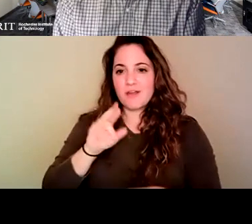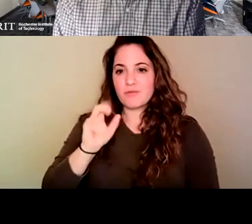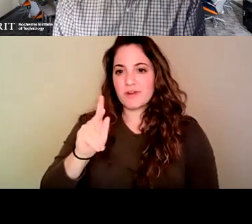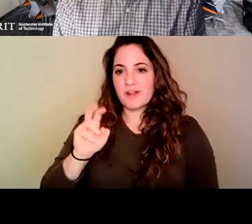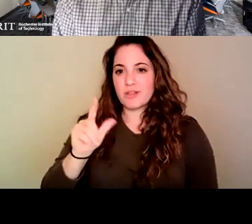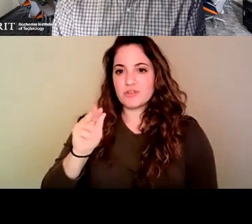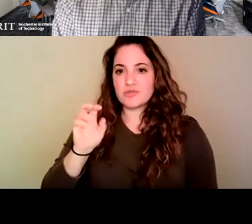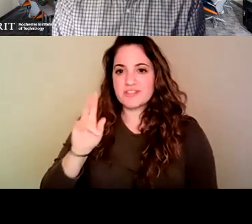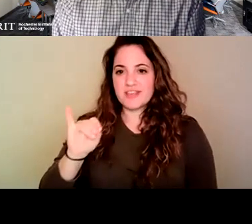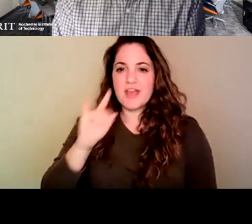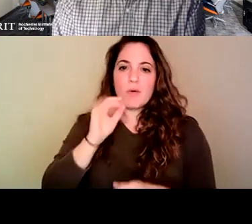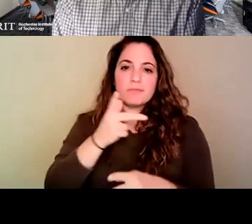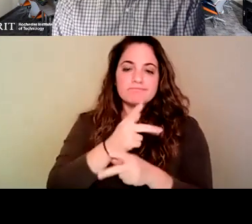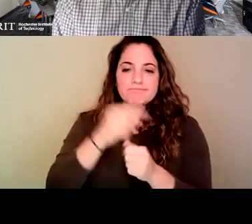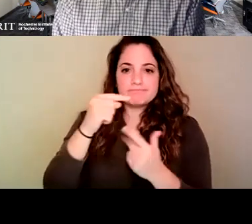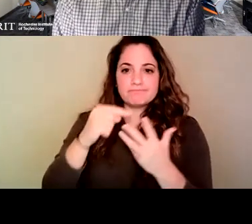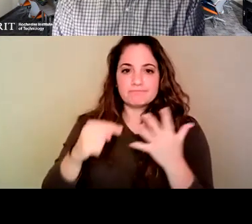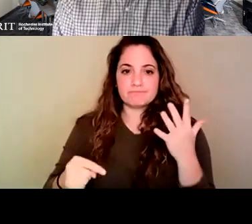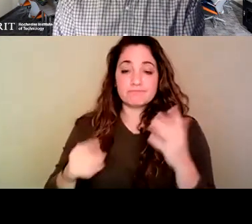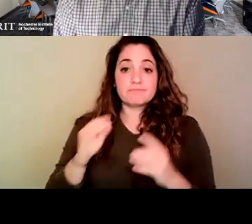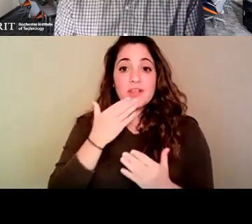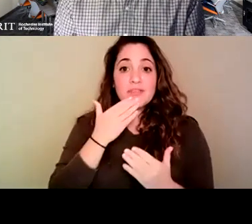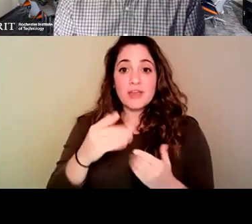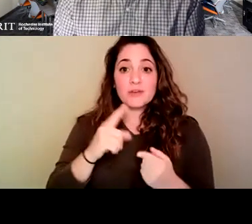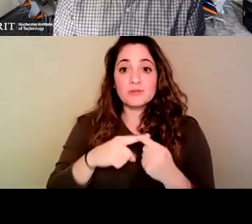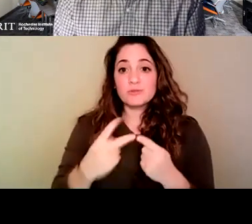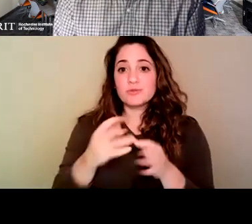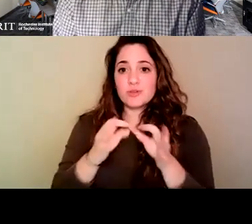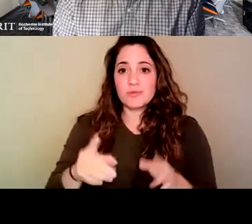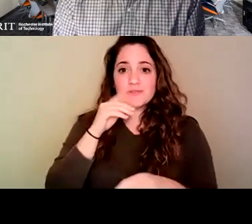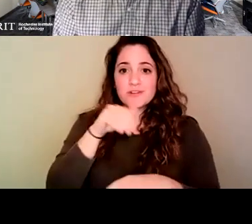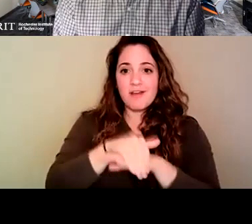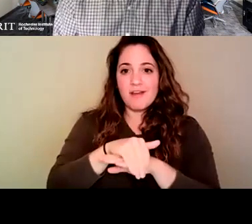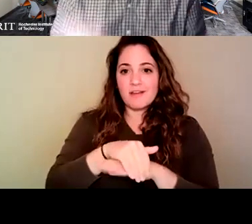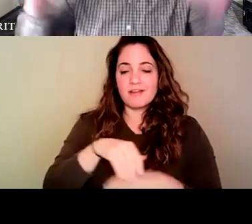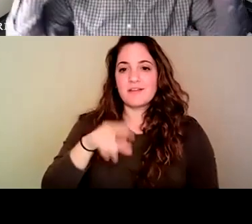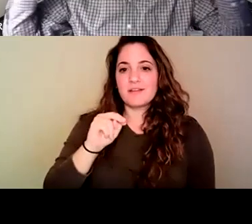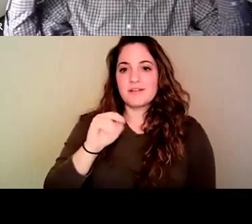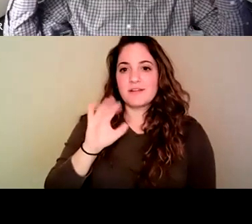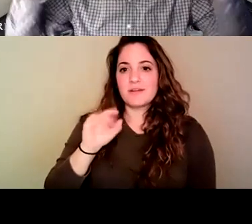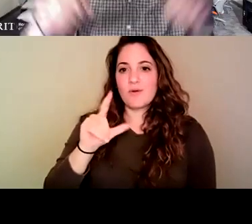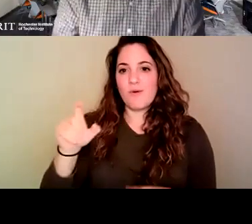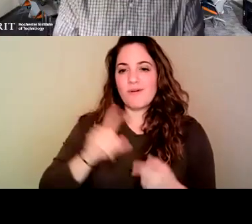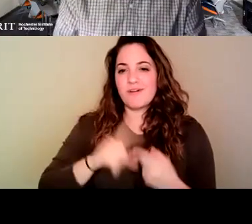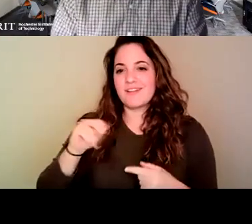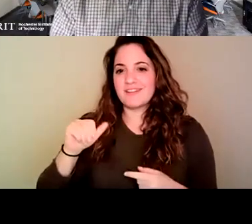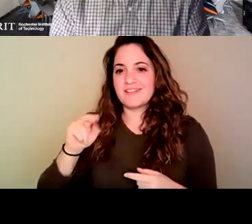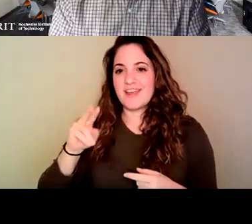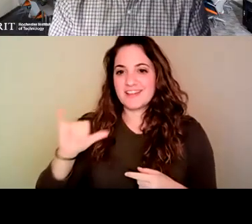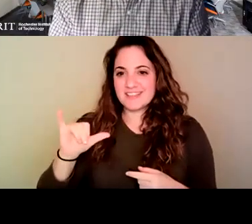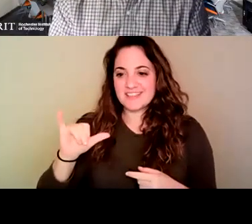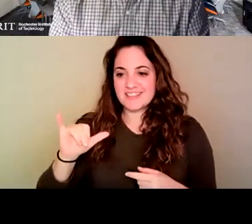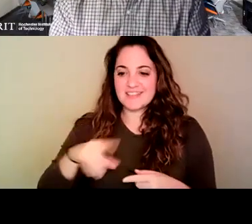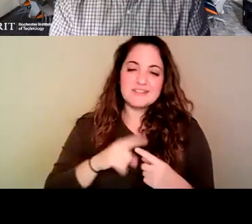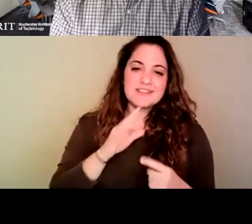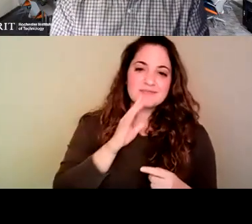housekeeping items. Special thanks to our interpreters this evening, Nicole and Cheryl. Thank you so much, Nicole and Cheryl.